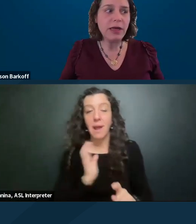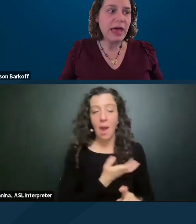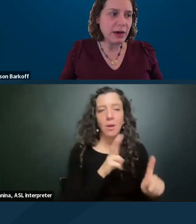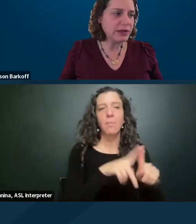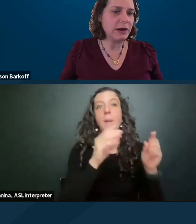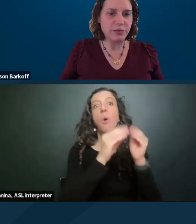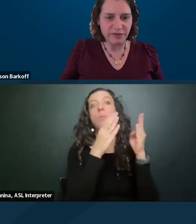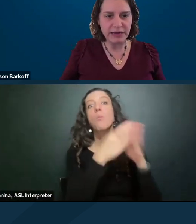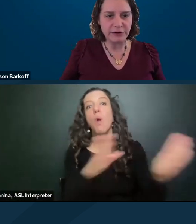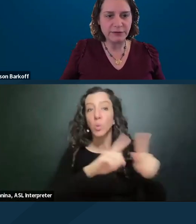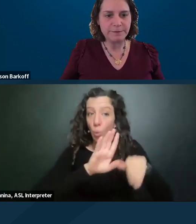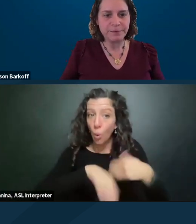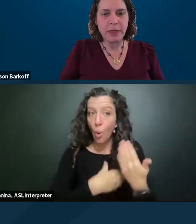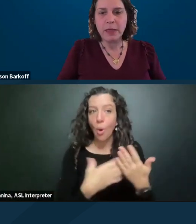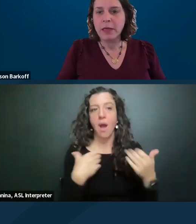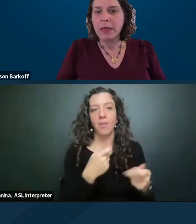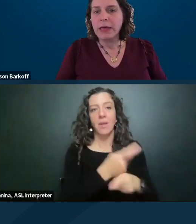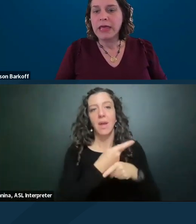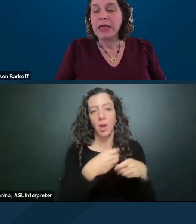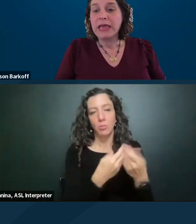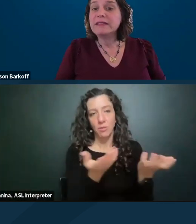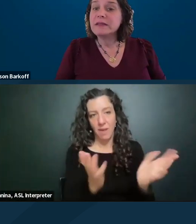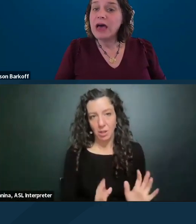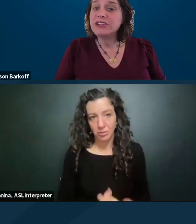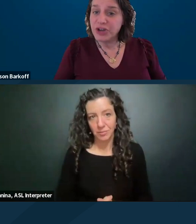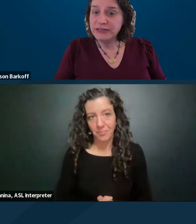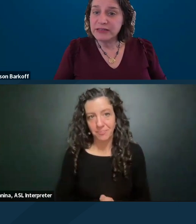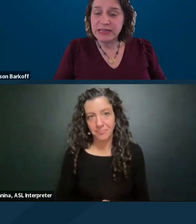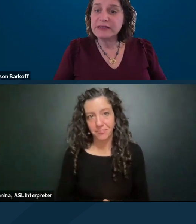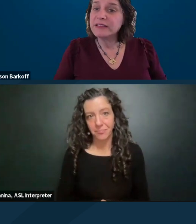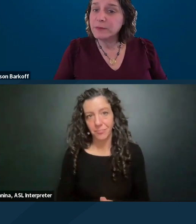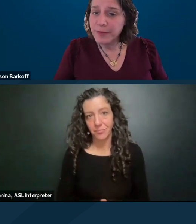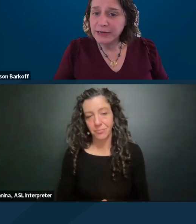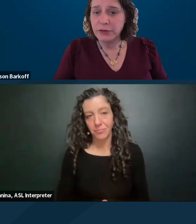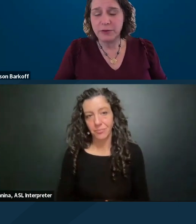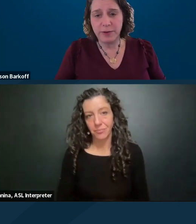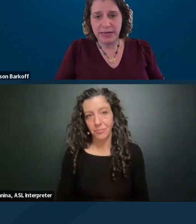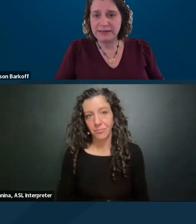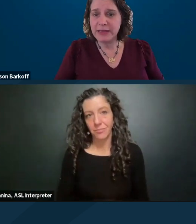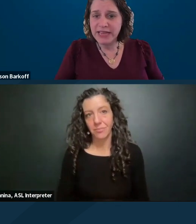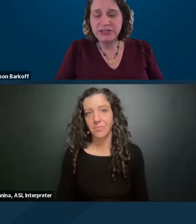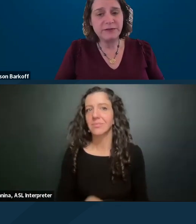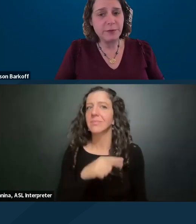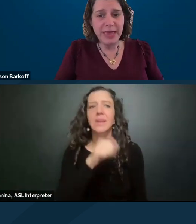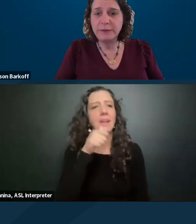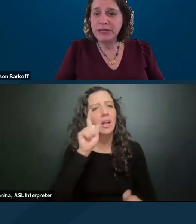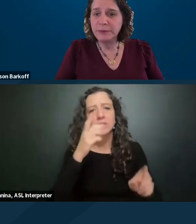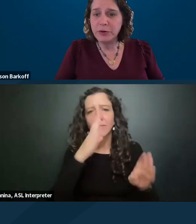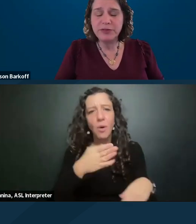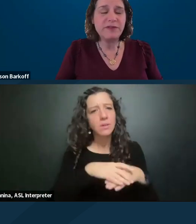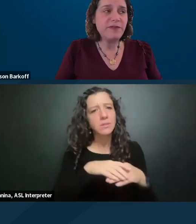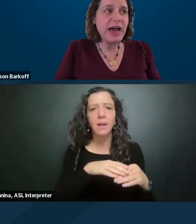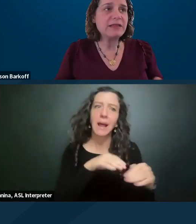to all healthcare providers. It's not just inaccessible medical equipment. As I mentioned, for